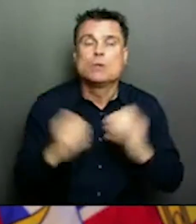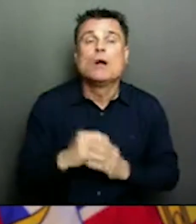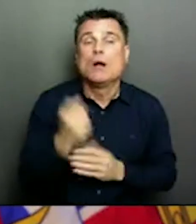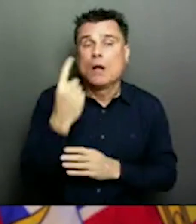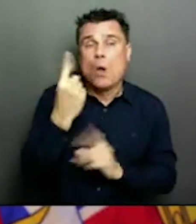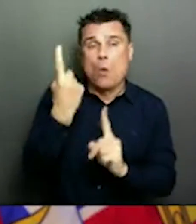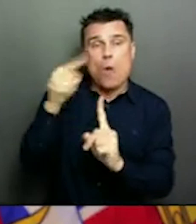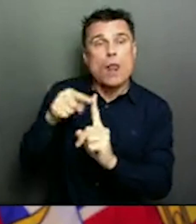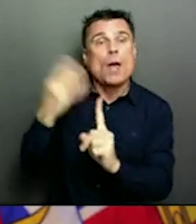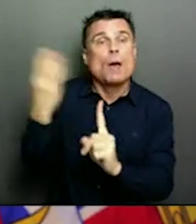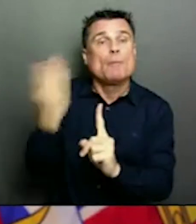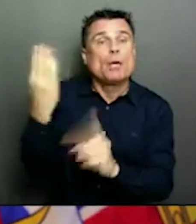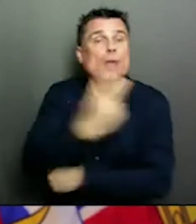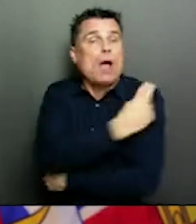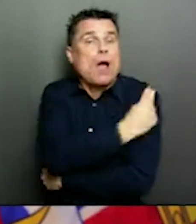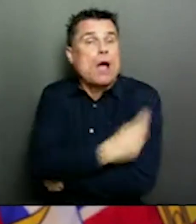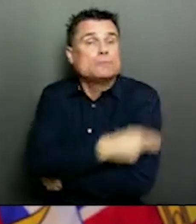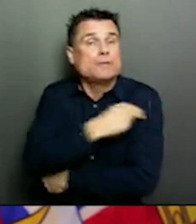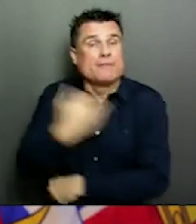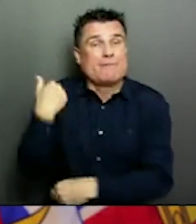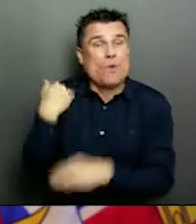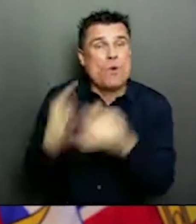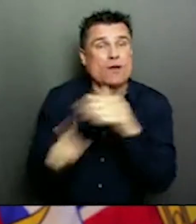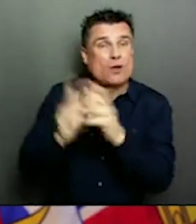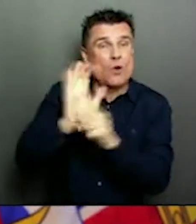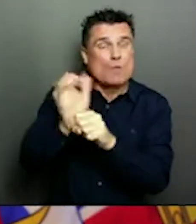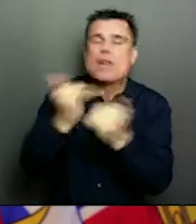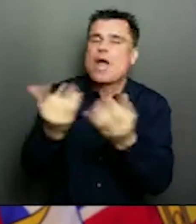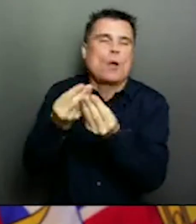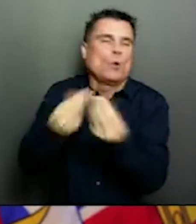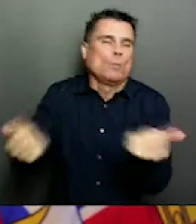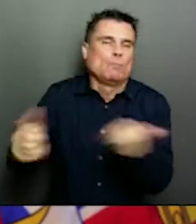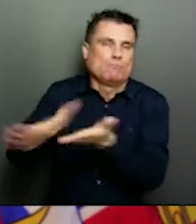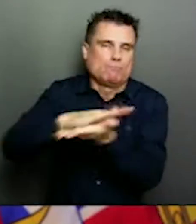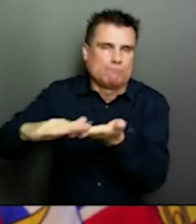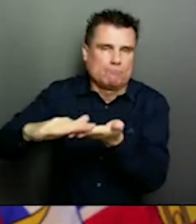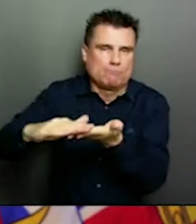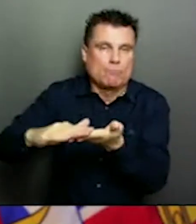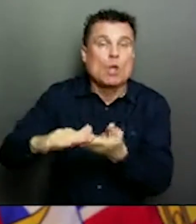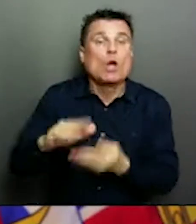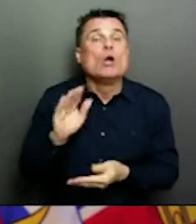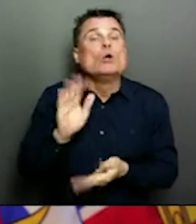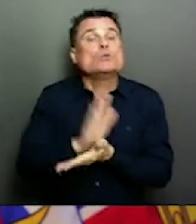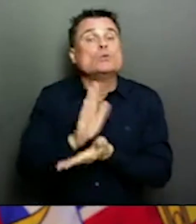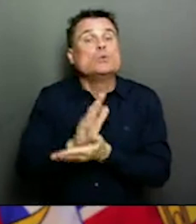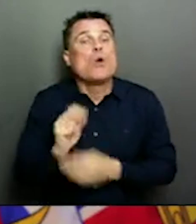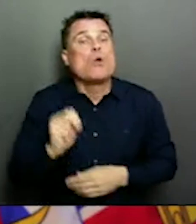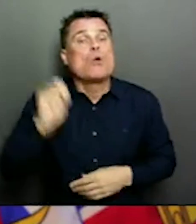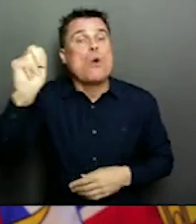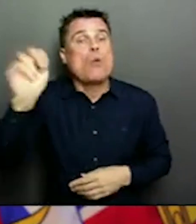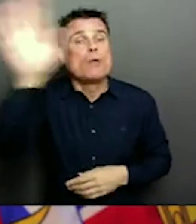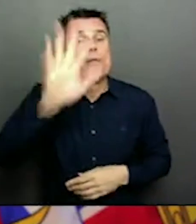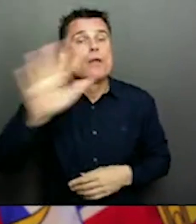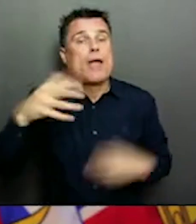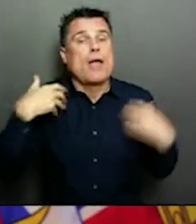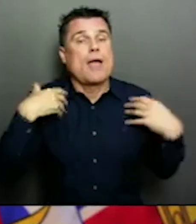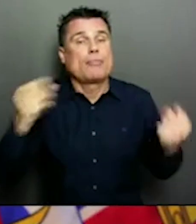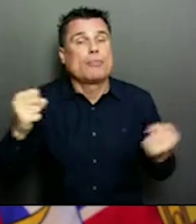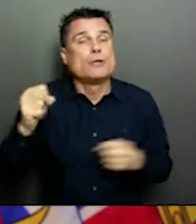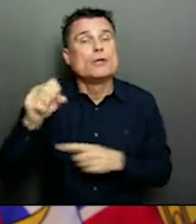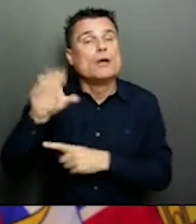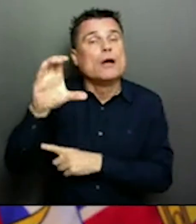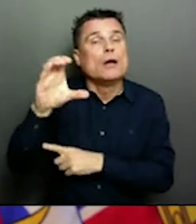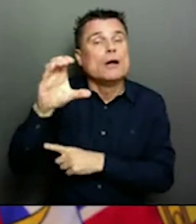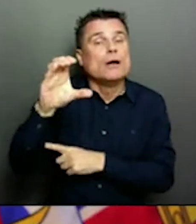is now over, and the outbreak at Rotary Manor and Northern Health is also now over. We do still